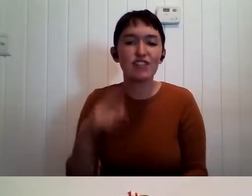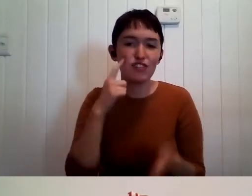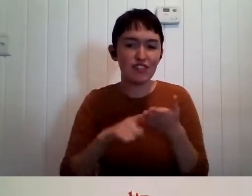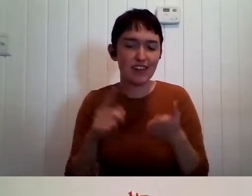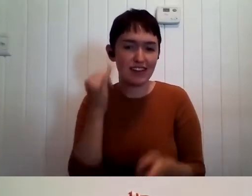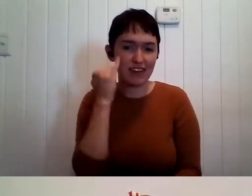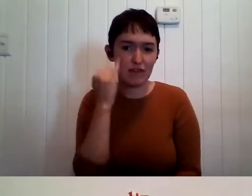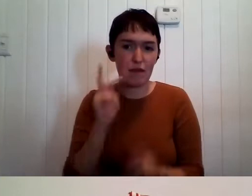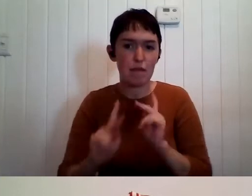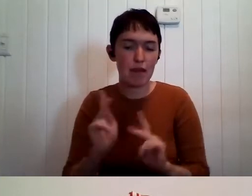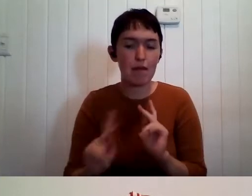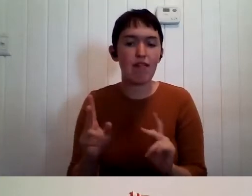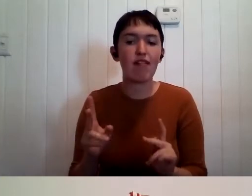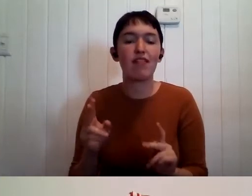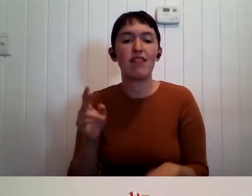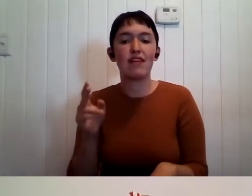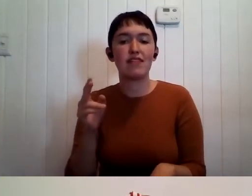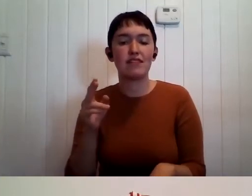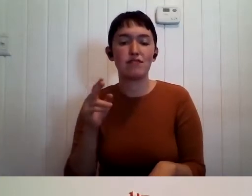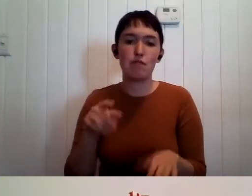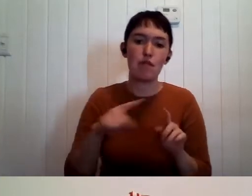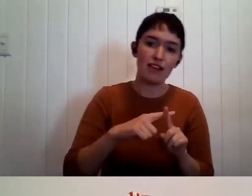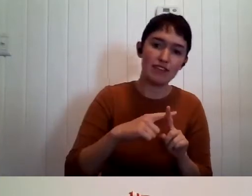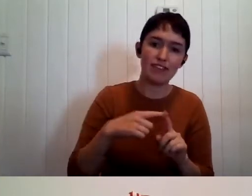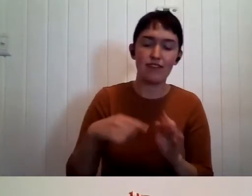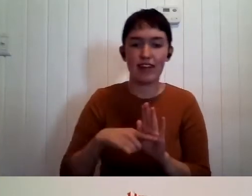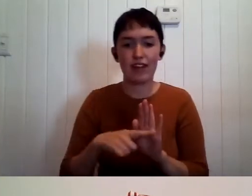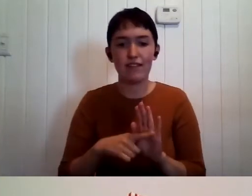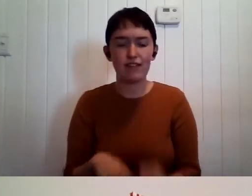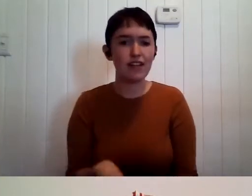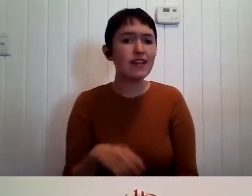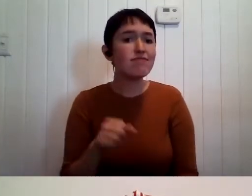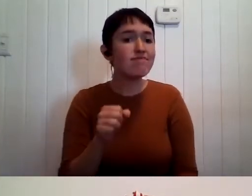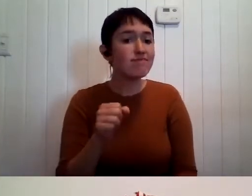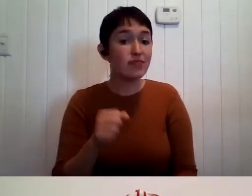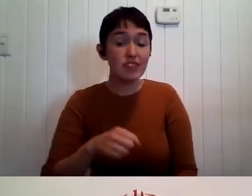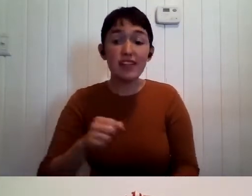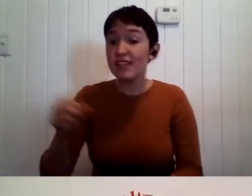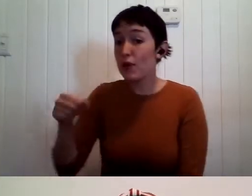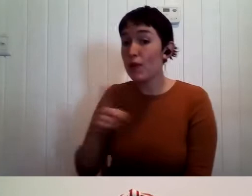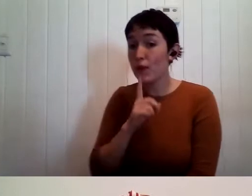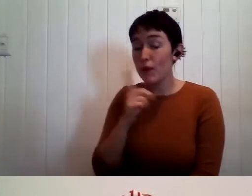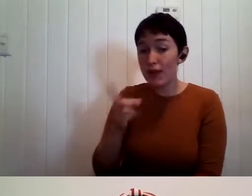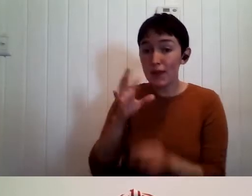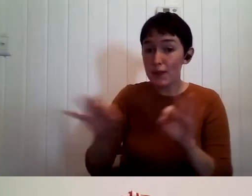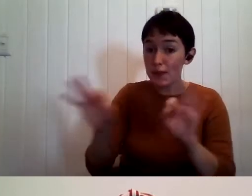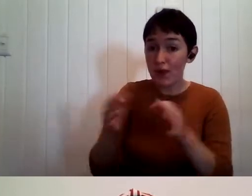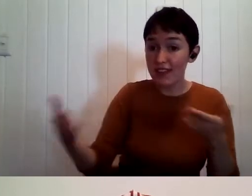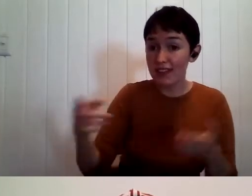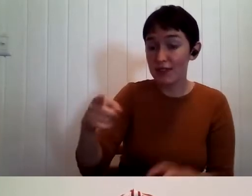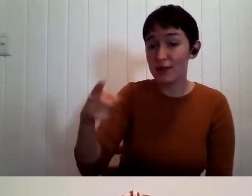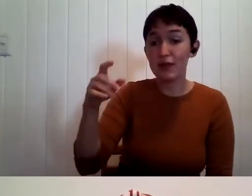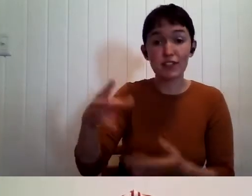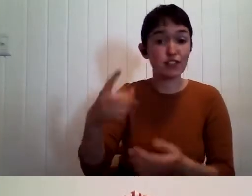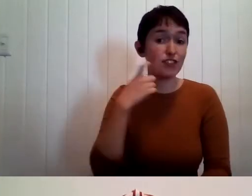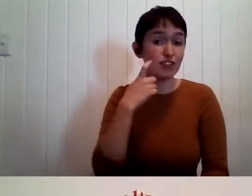So a really important thing that we just learned is that you don't necessarily have to go to graduate school to have a career in science. You just don't need it. Like sometimes you do. If you